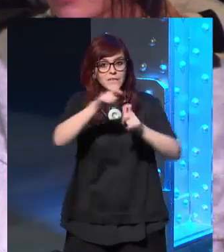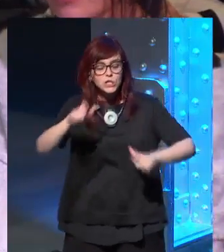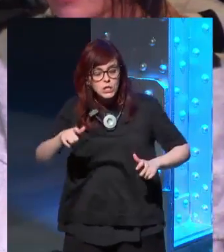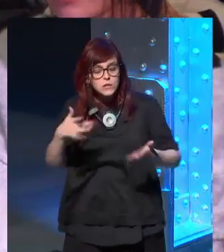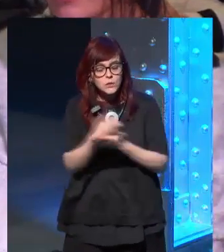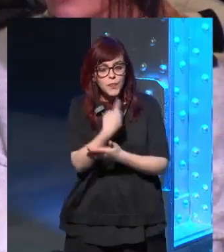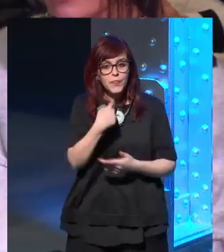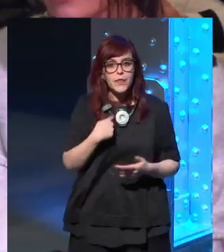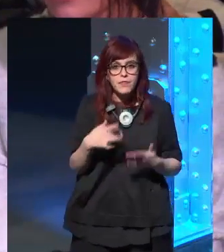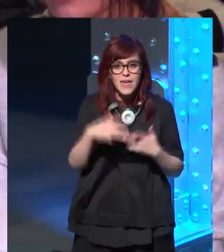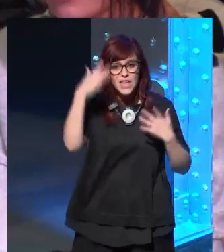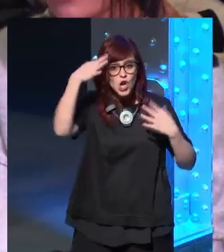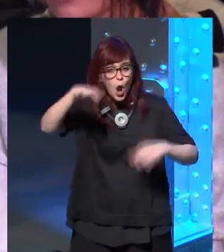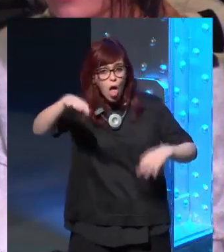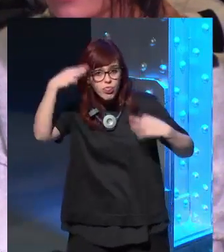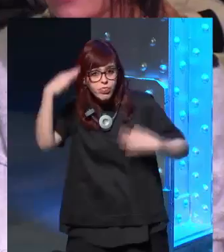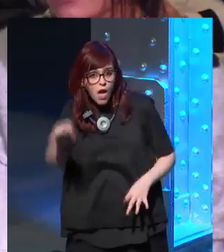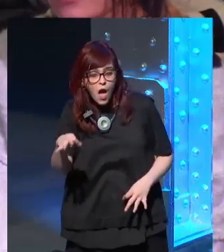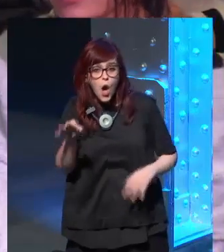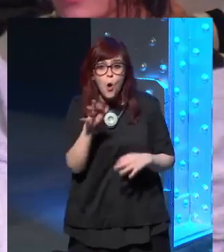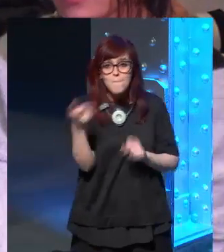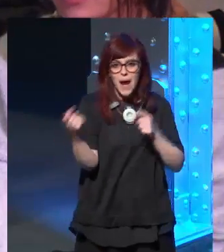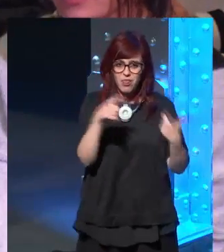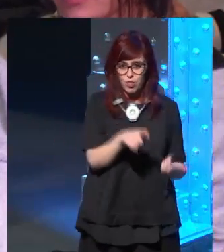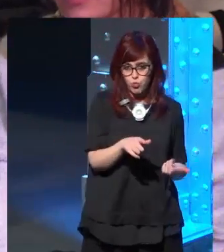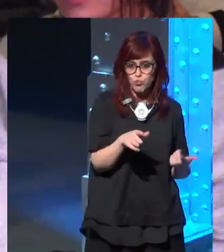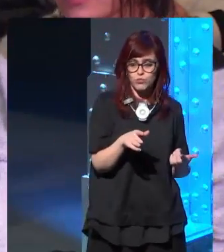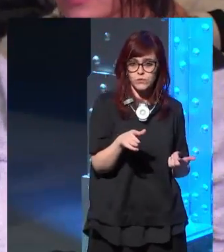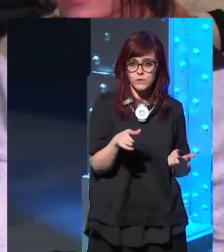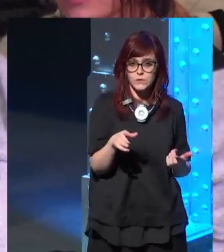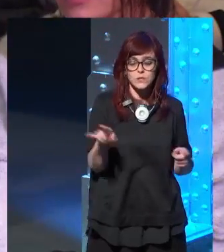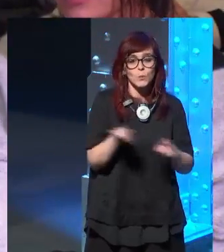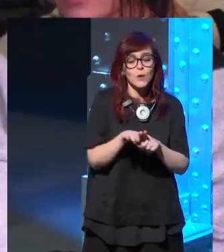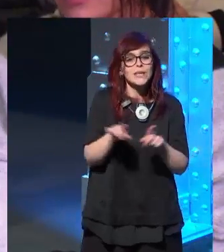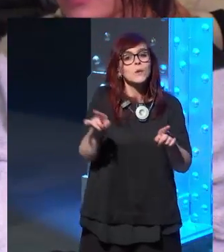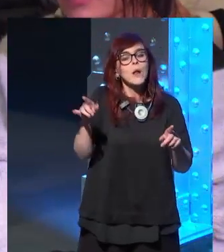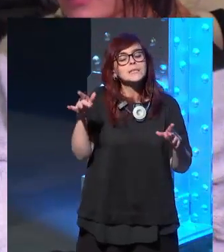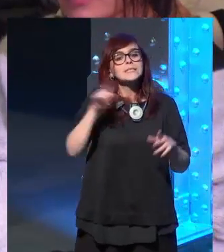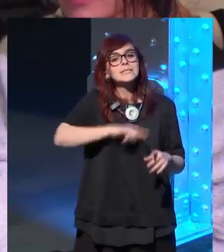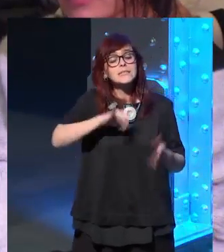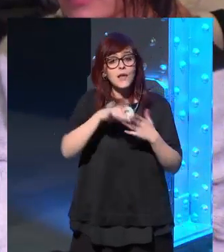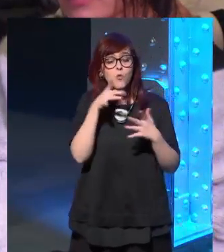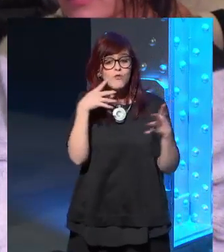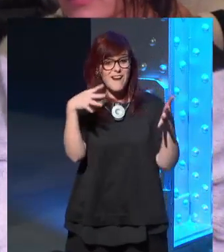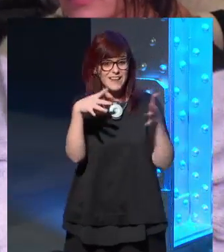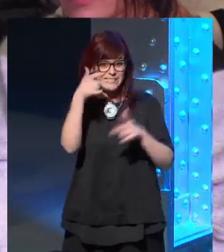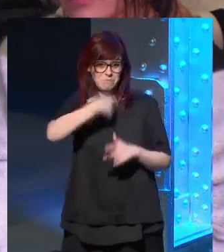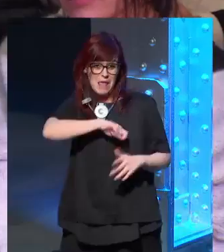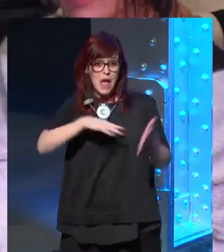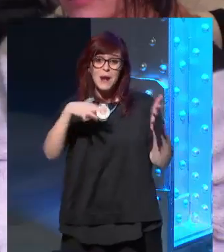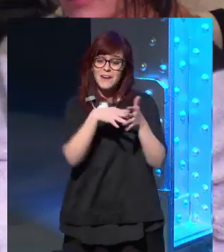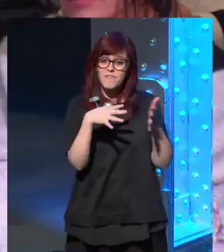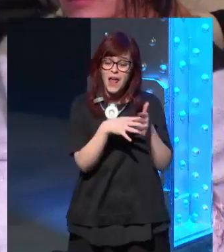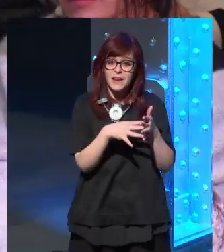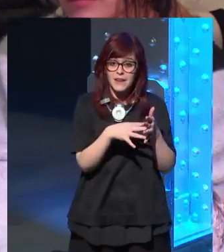surprised for how many people said ignorance or a similar word. This recalls that there's an expression